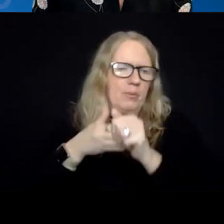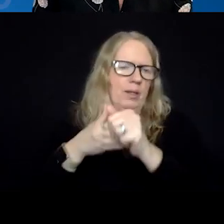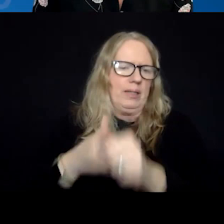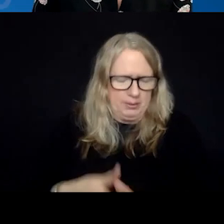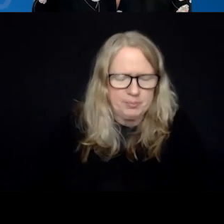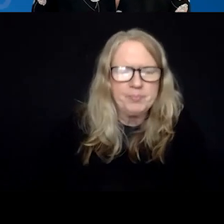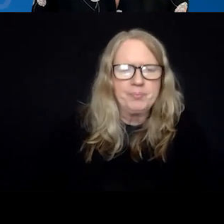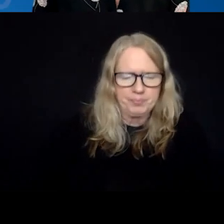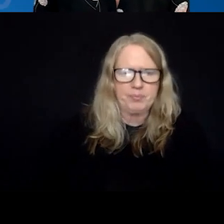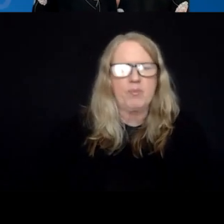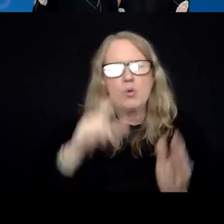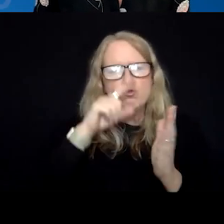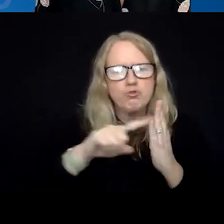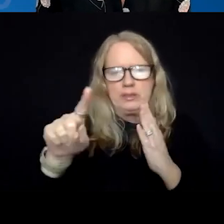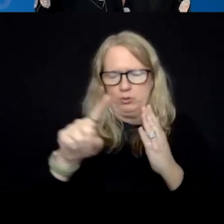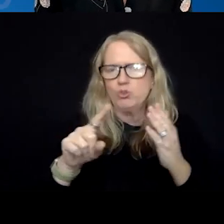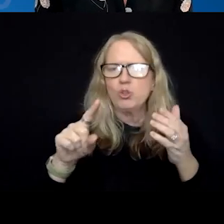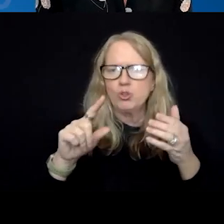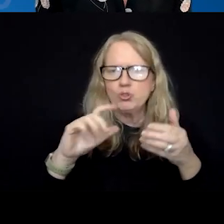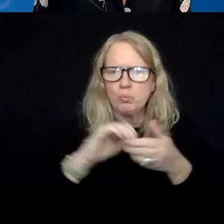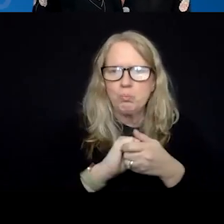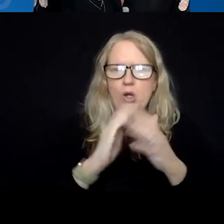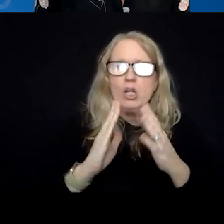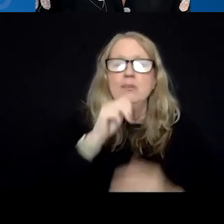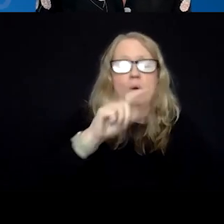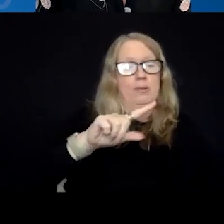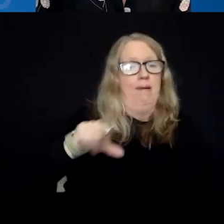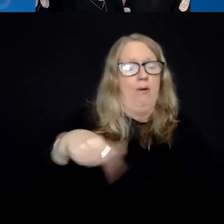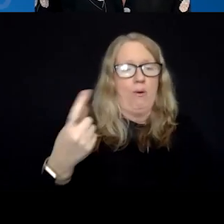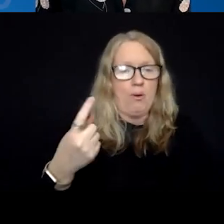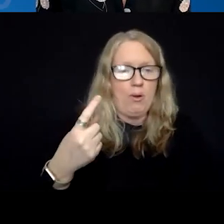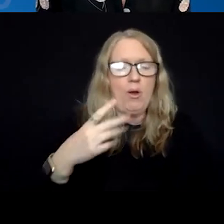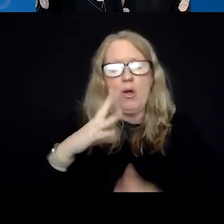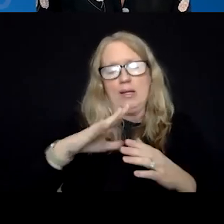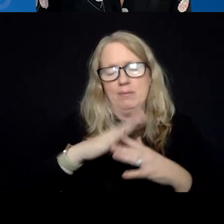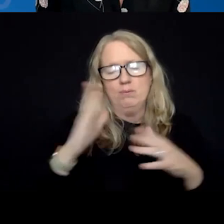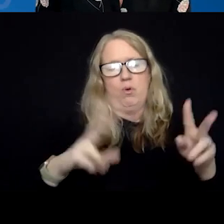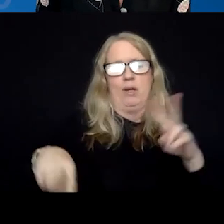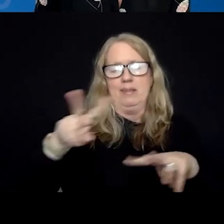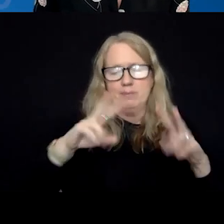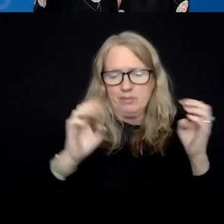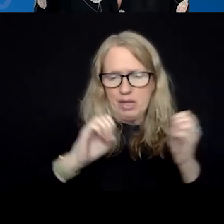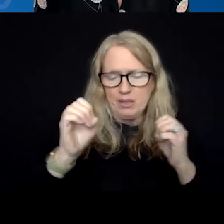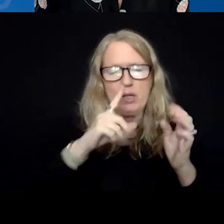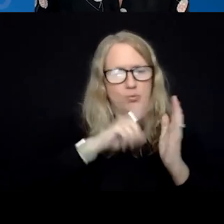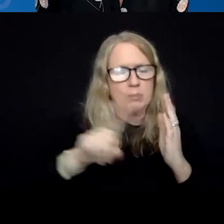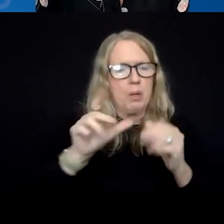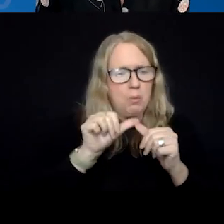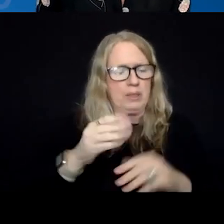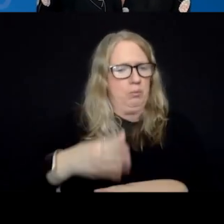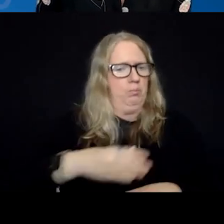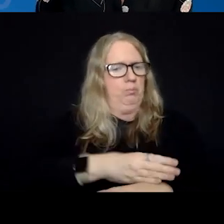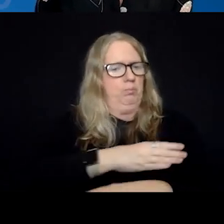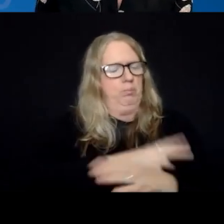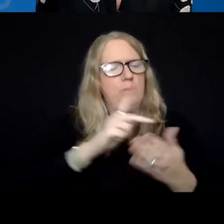we've got our research partners who bring not only a lens of evaluation and research and how we can continually improve the project,